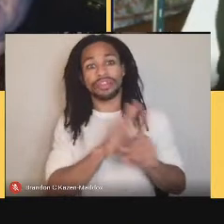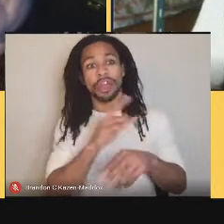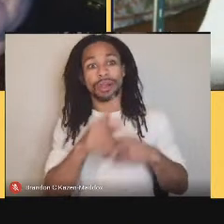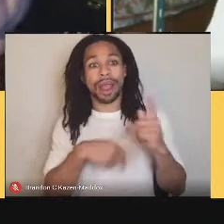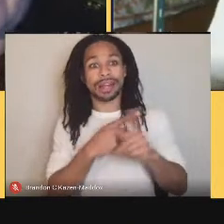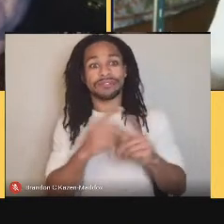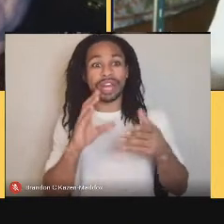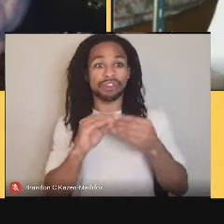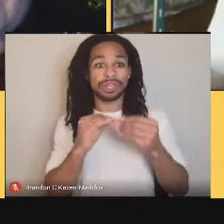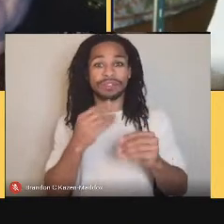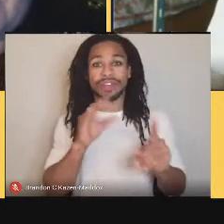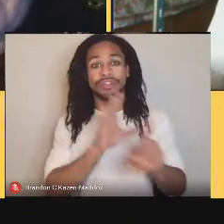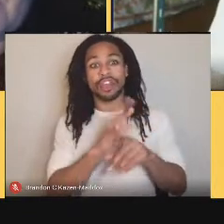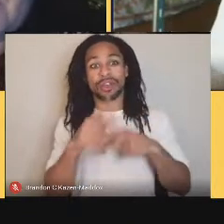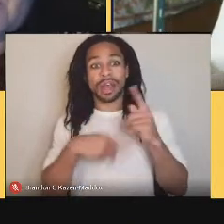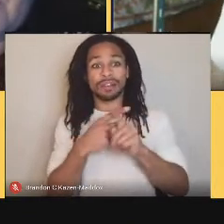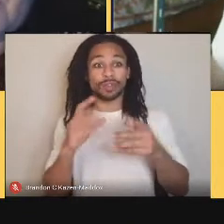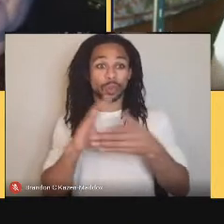story.